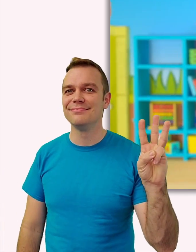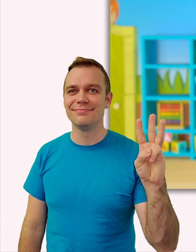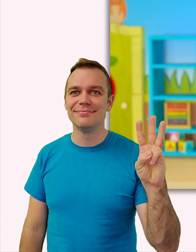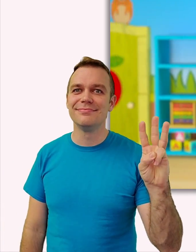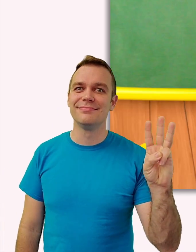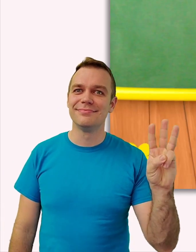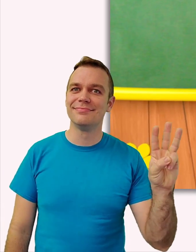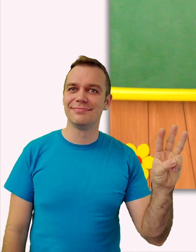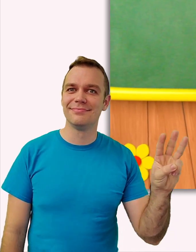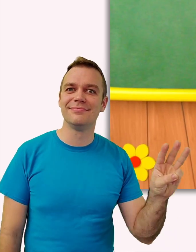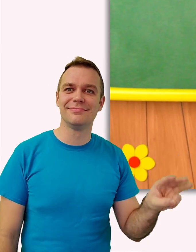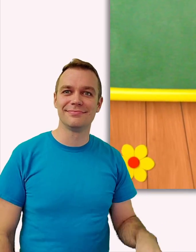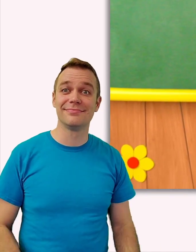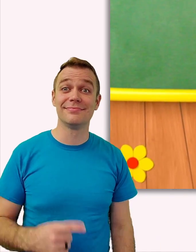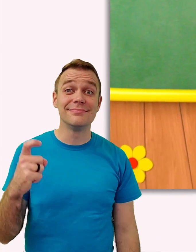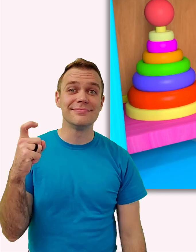W